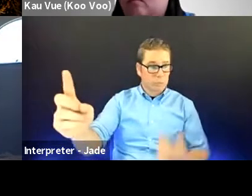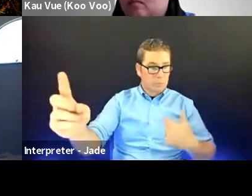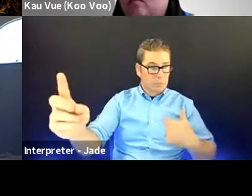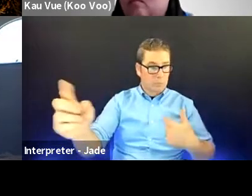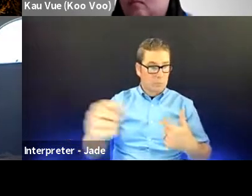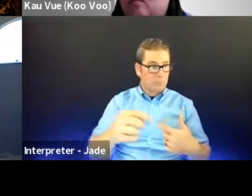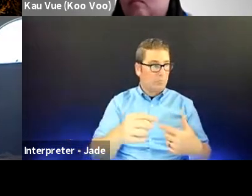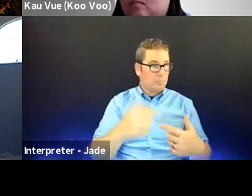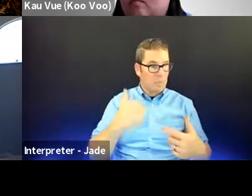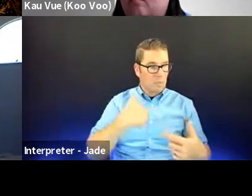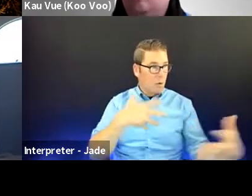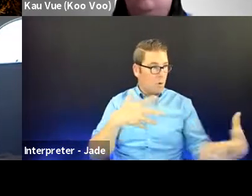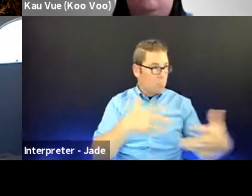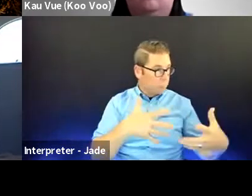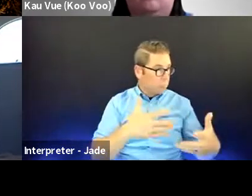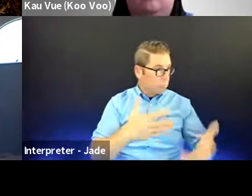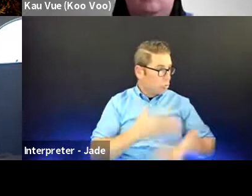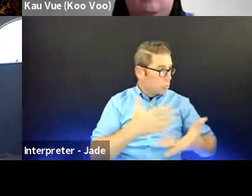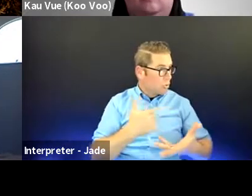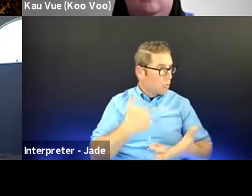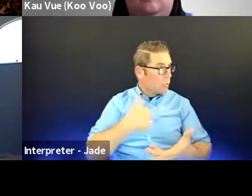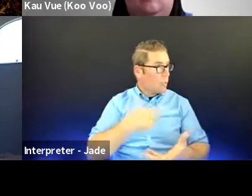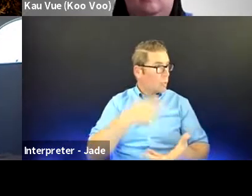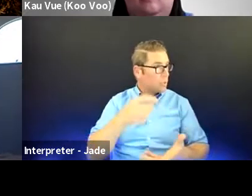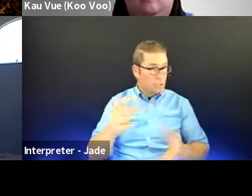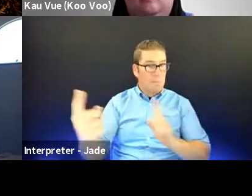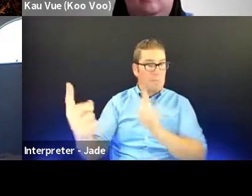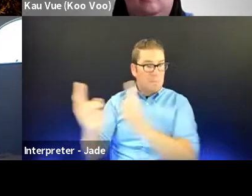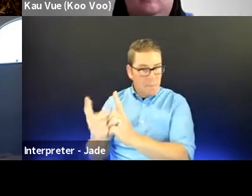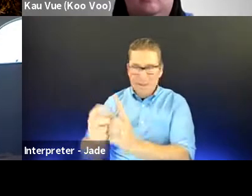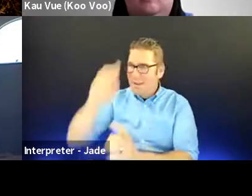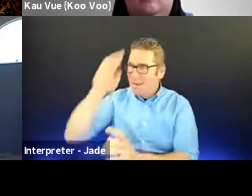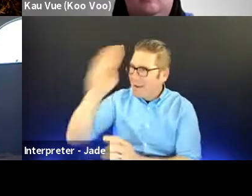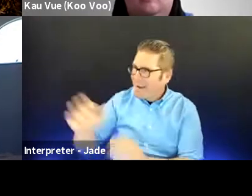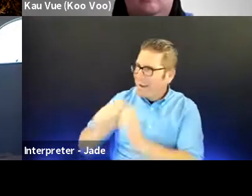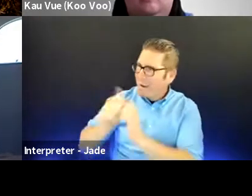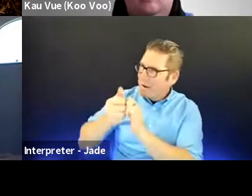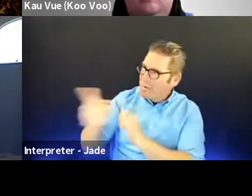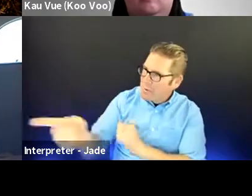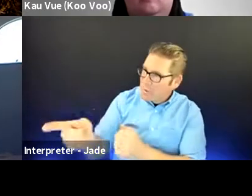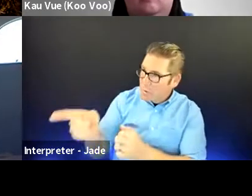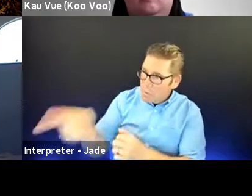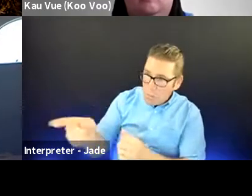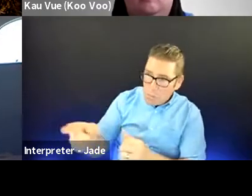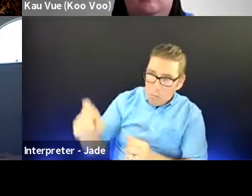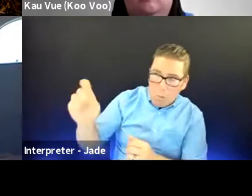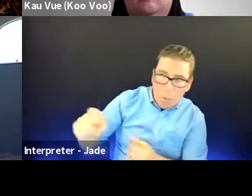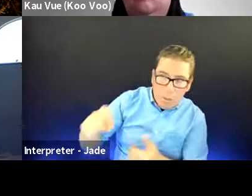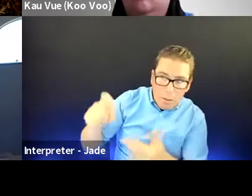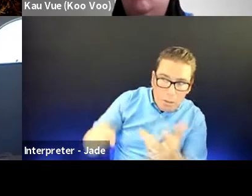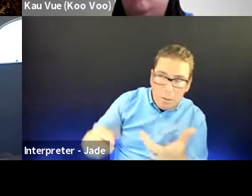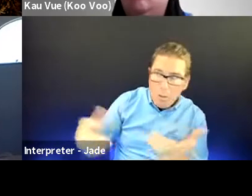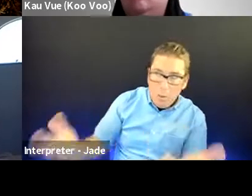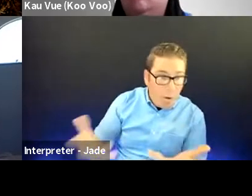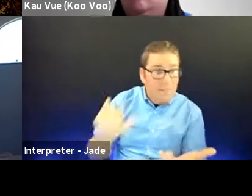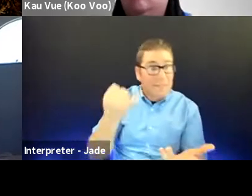you need? Particularly if you see them looking around like they don't know where they're going. So you want to be a welcoming campus, and you want to